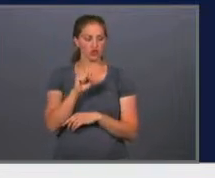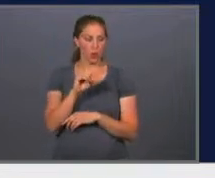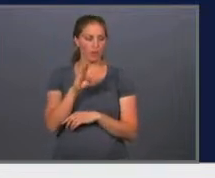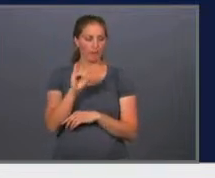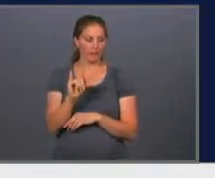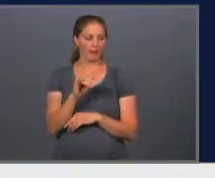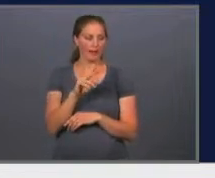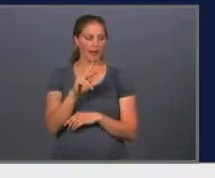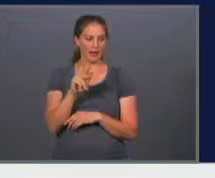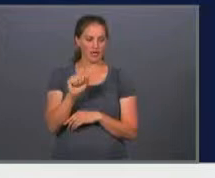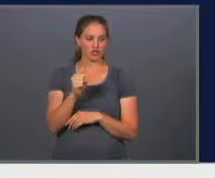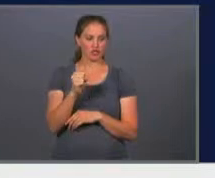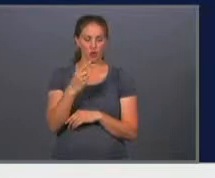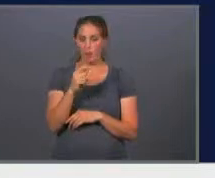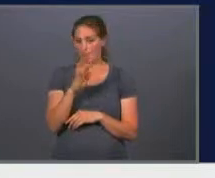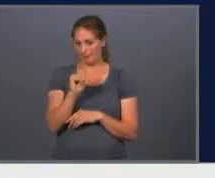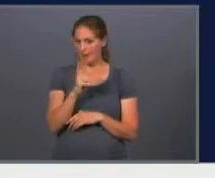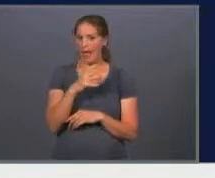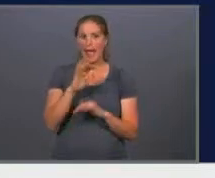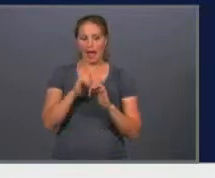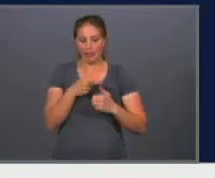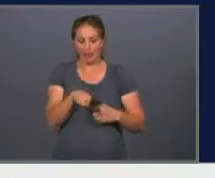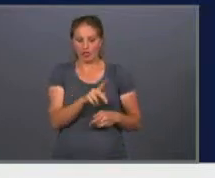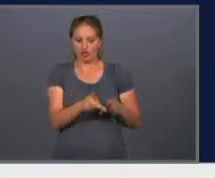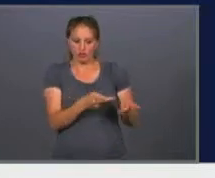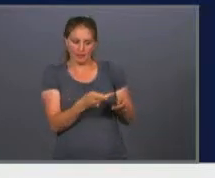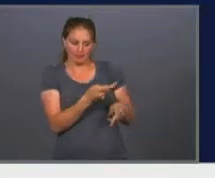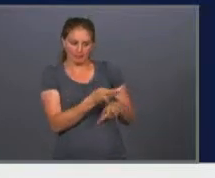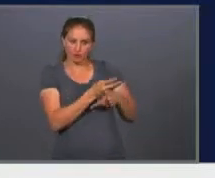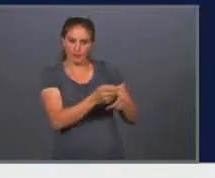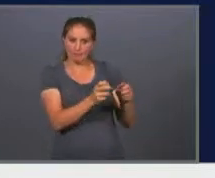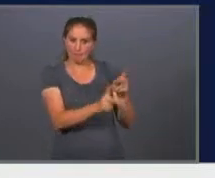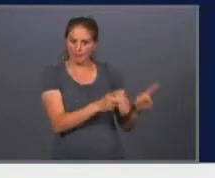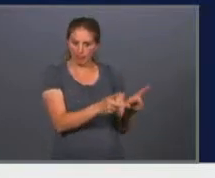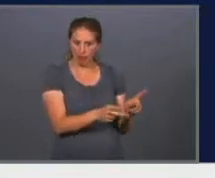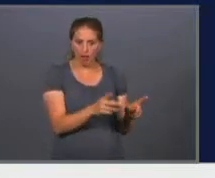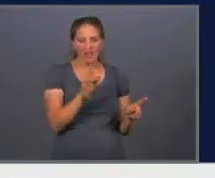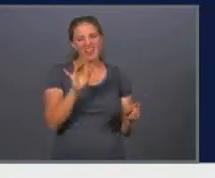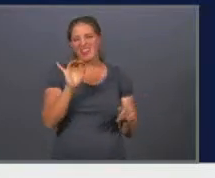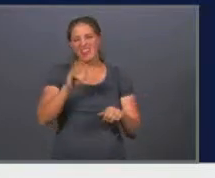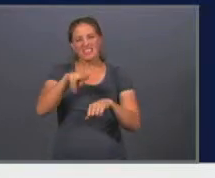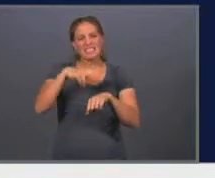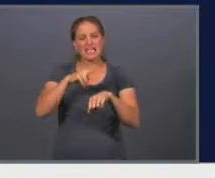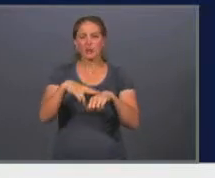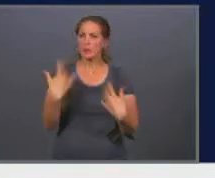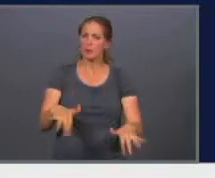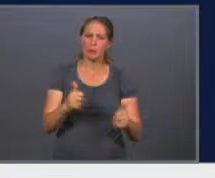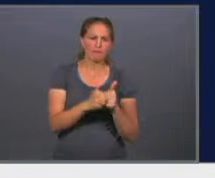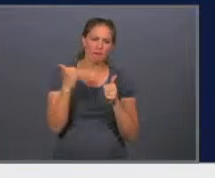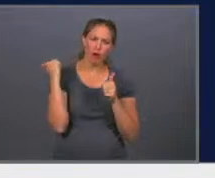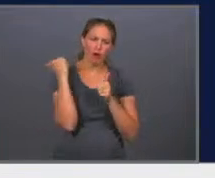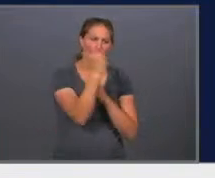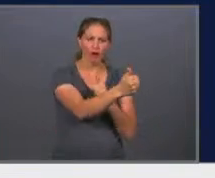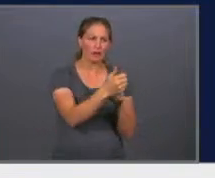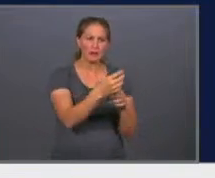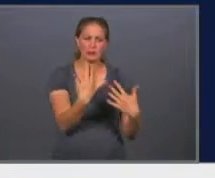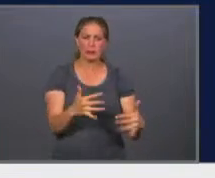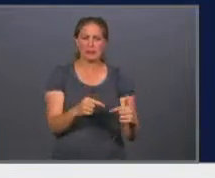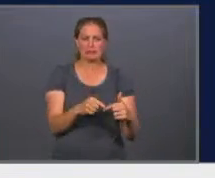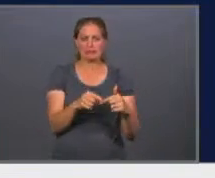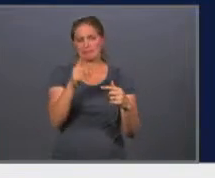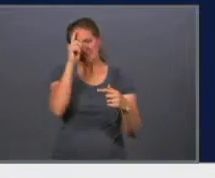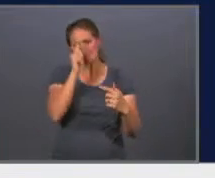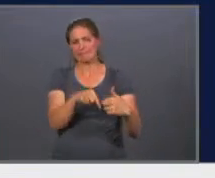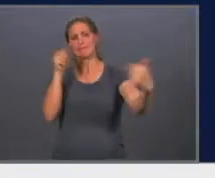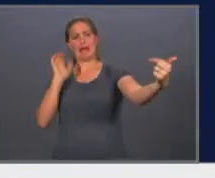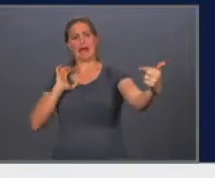And that's one of the nations that is farthest away from our values is